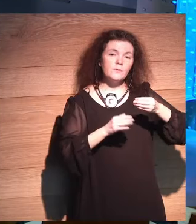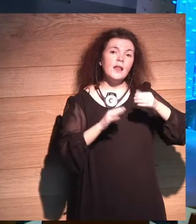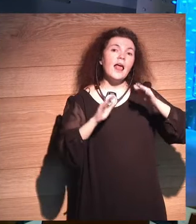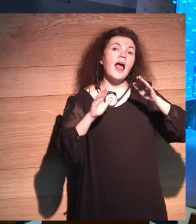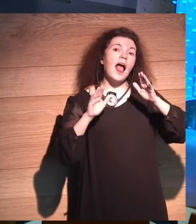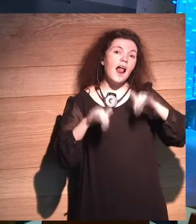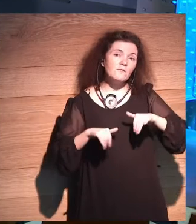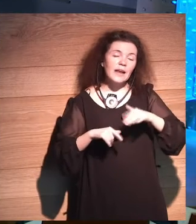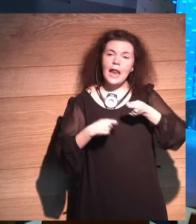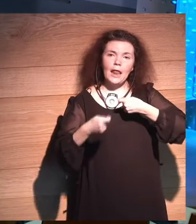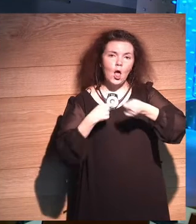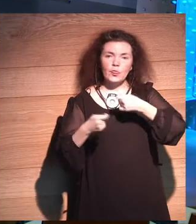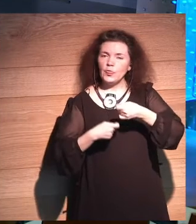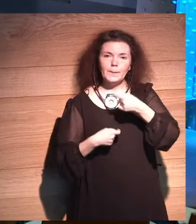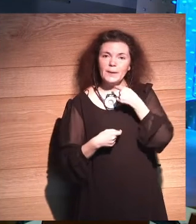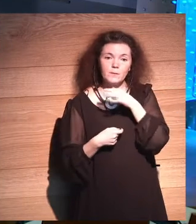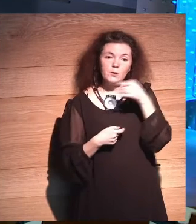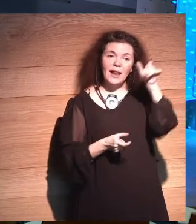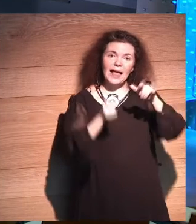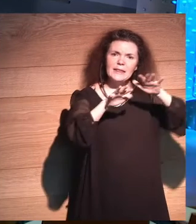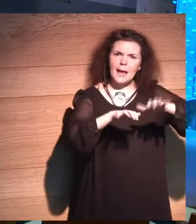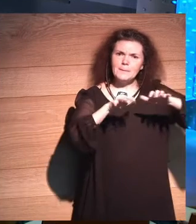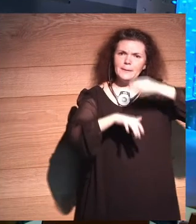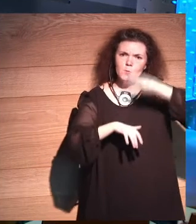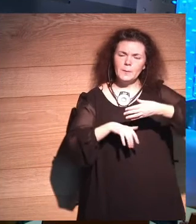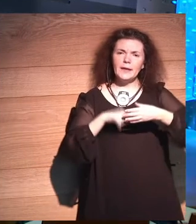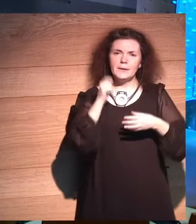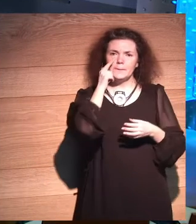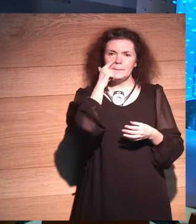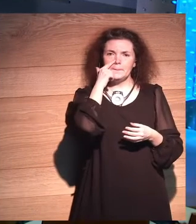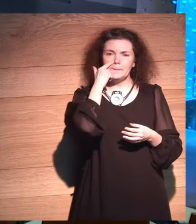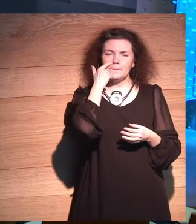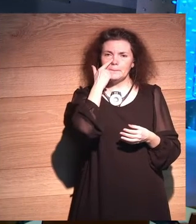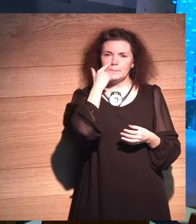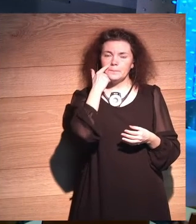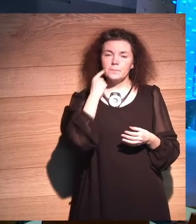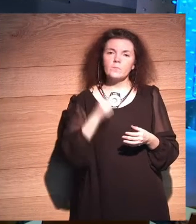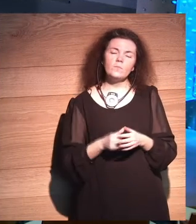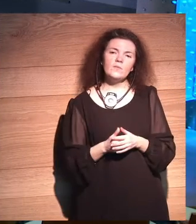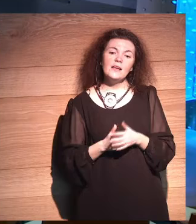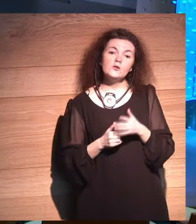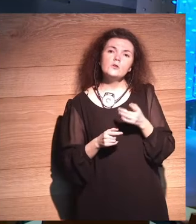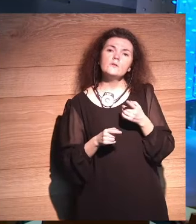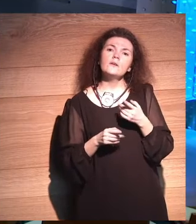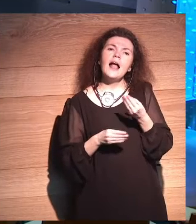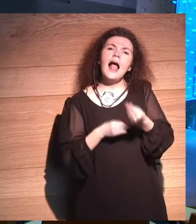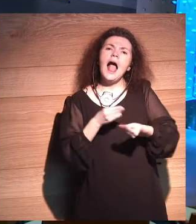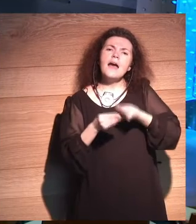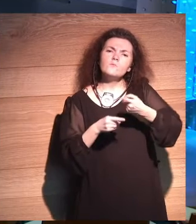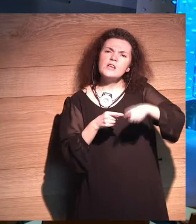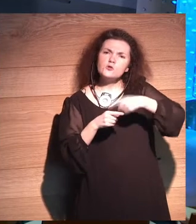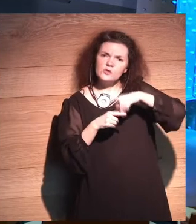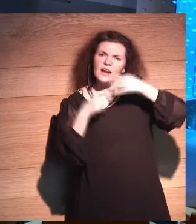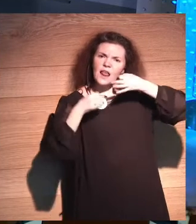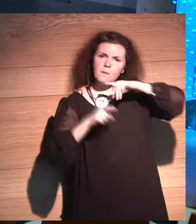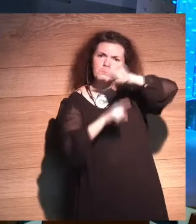happy story. There's partly a negative story in that, which is that they did a lot of asking citizens, but they failed to use data in the process.